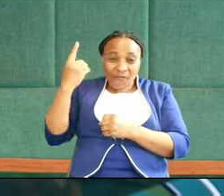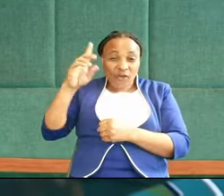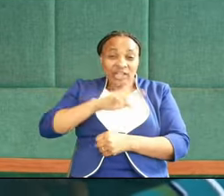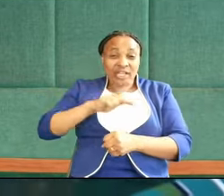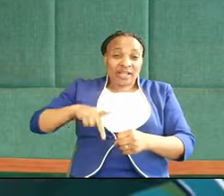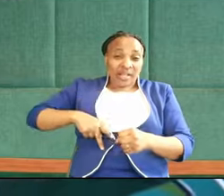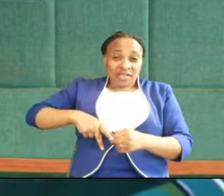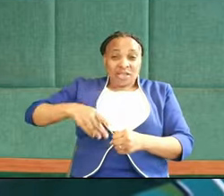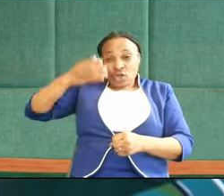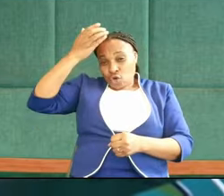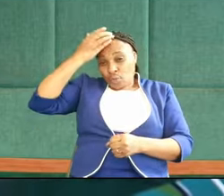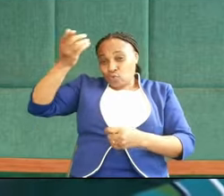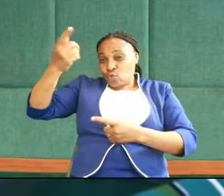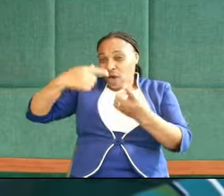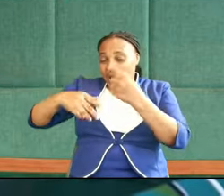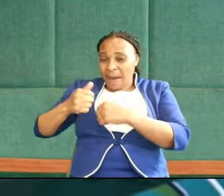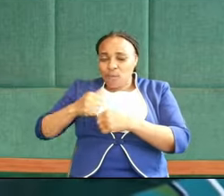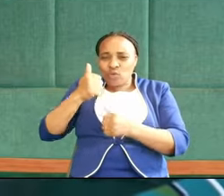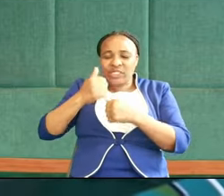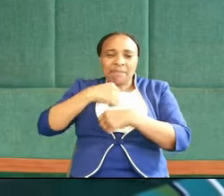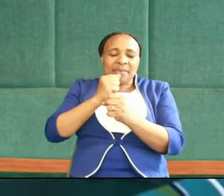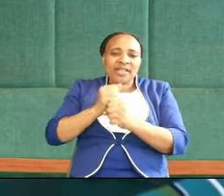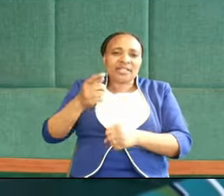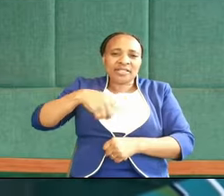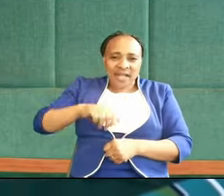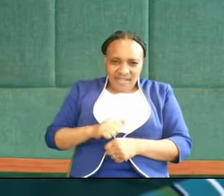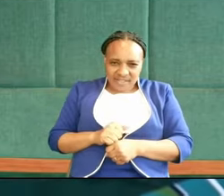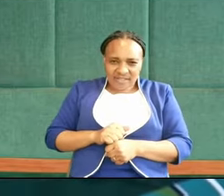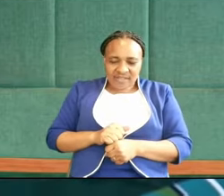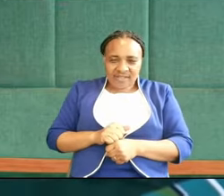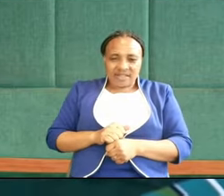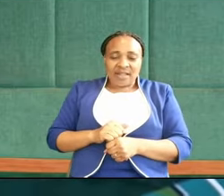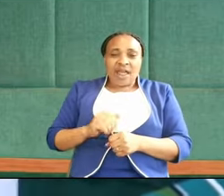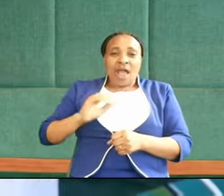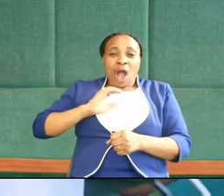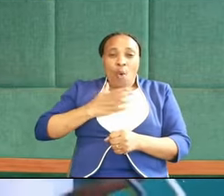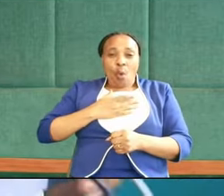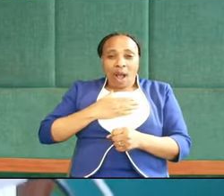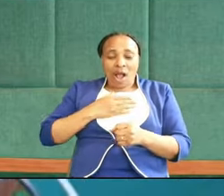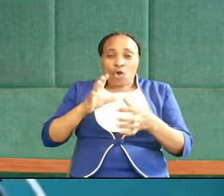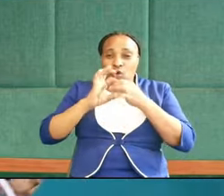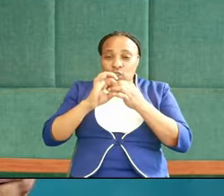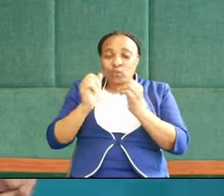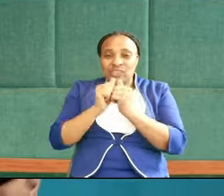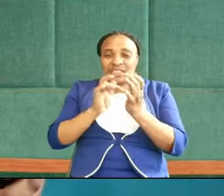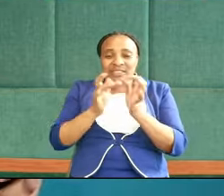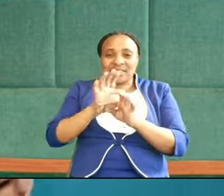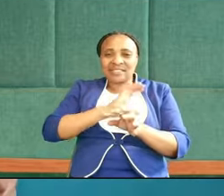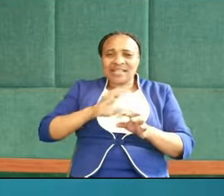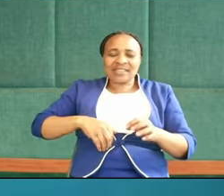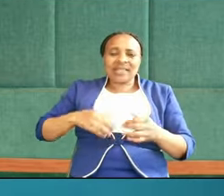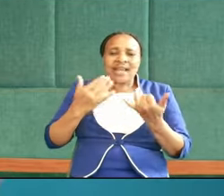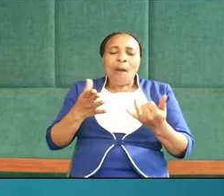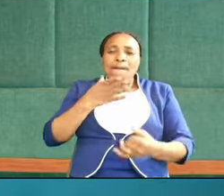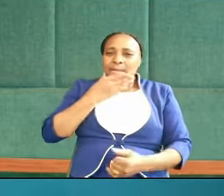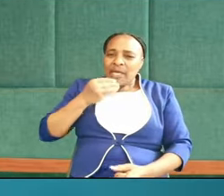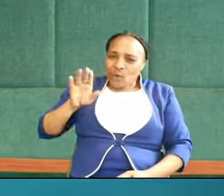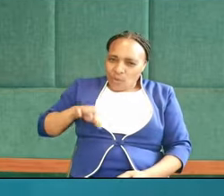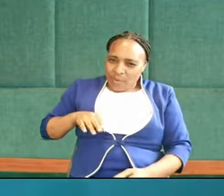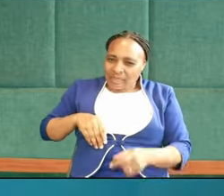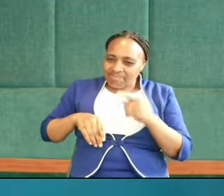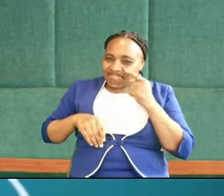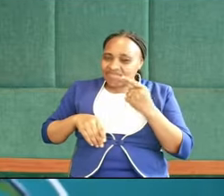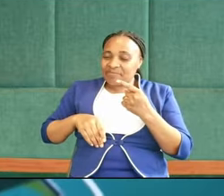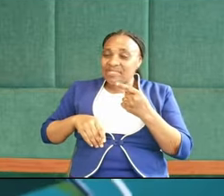We have things that marks us and makes us unique. Ladies and gentlemen, the General Conference data,